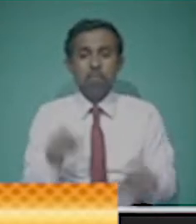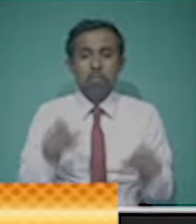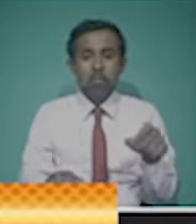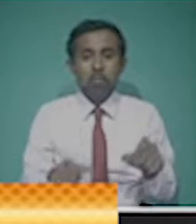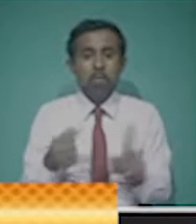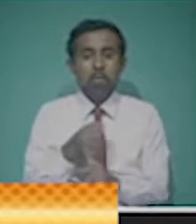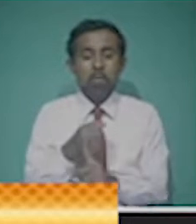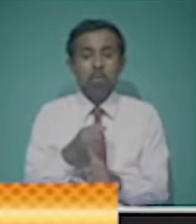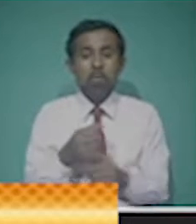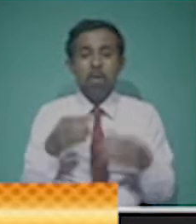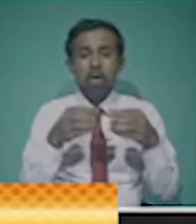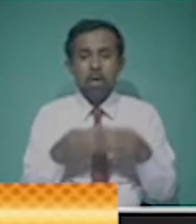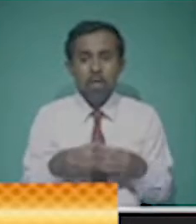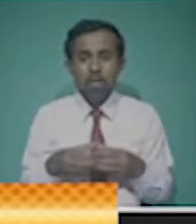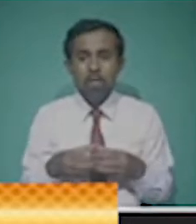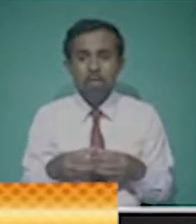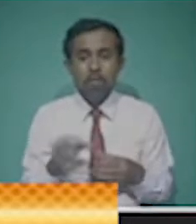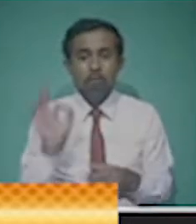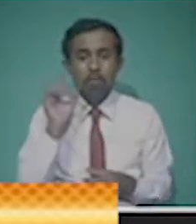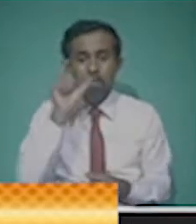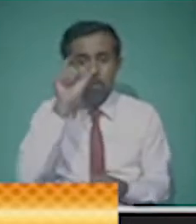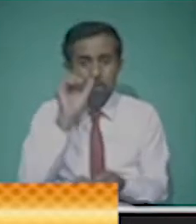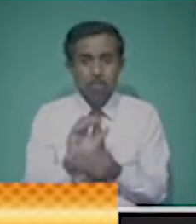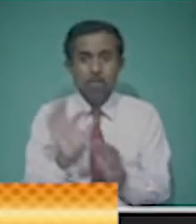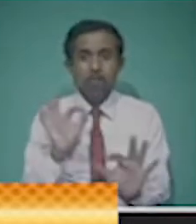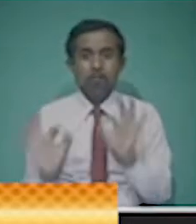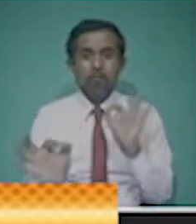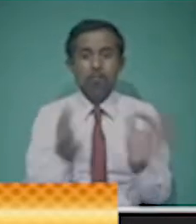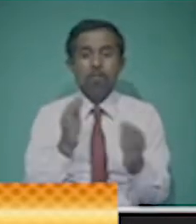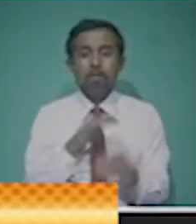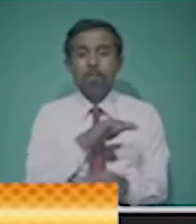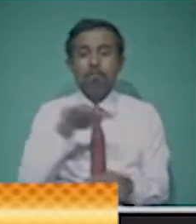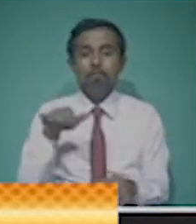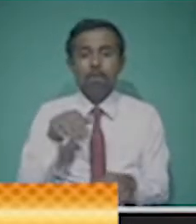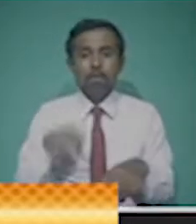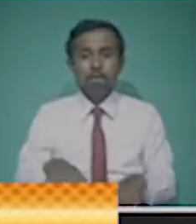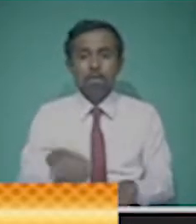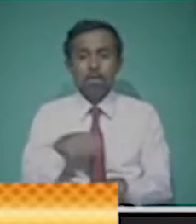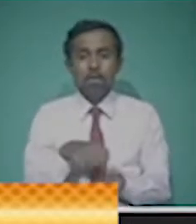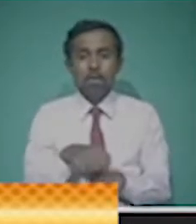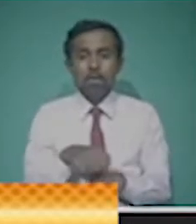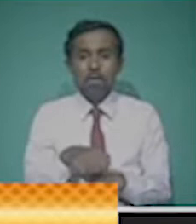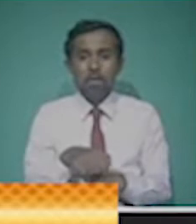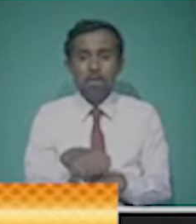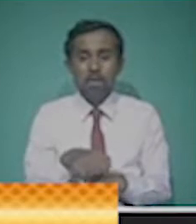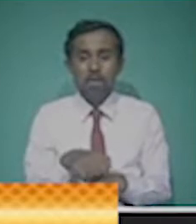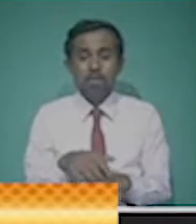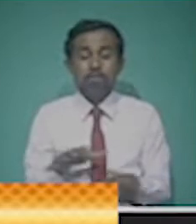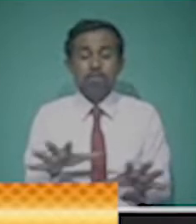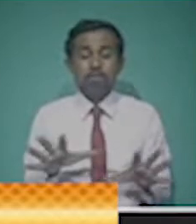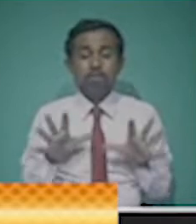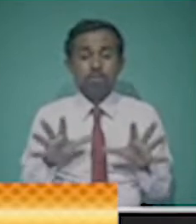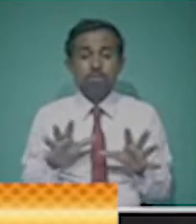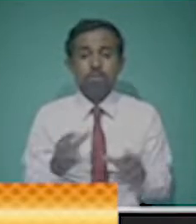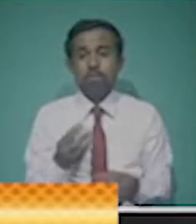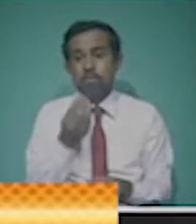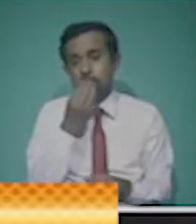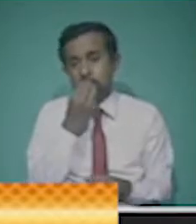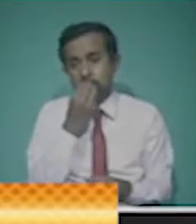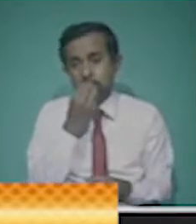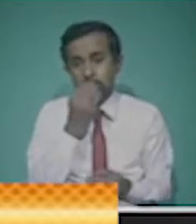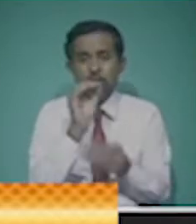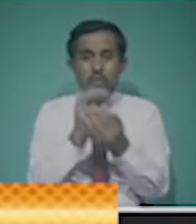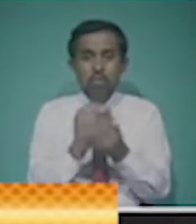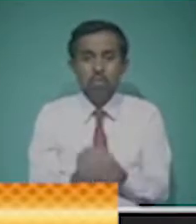the most vulnerable segment of the Sri Lankan community, and the government to seek the support of our international development